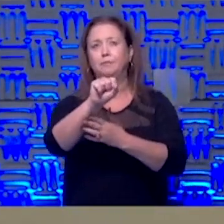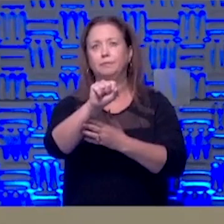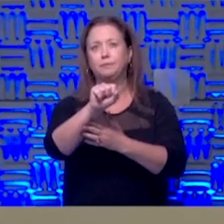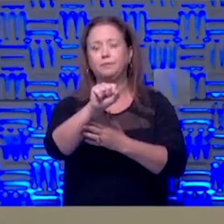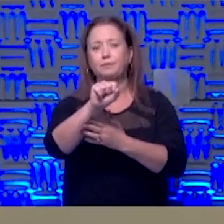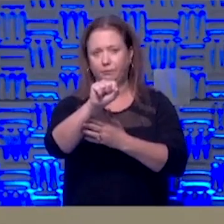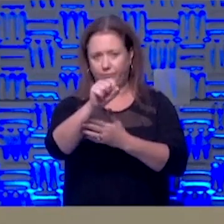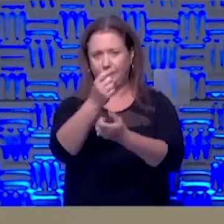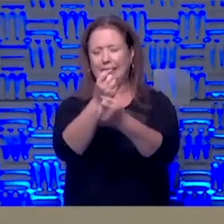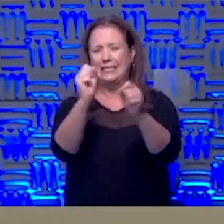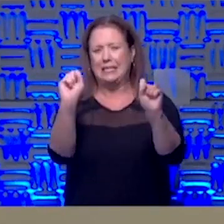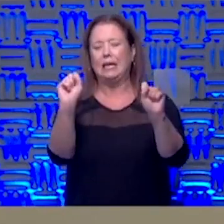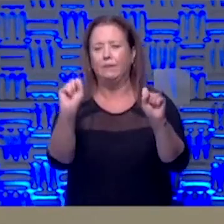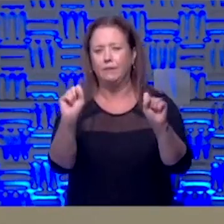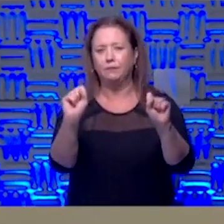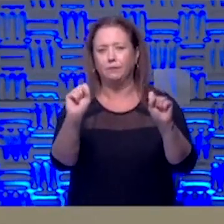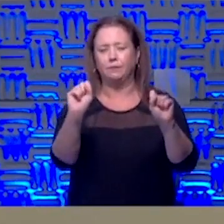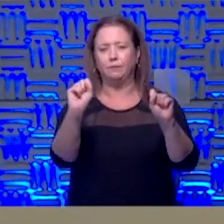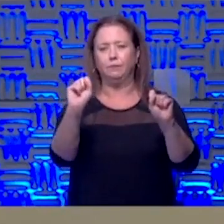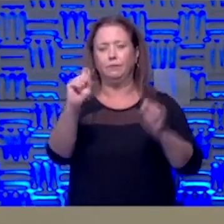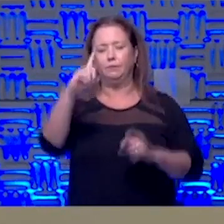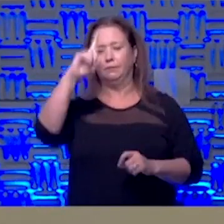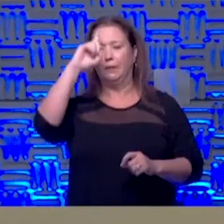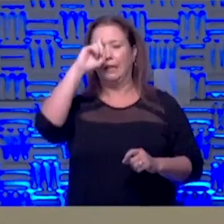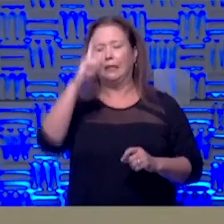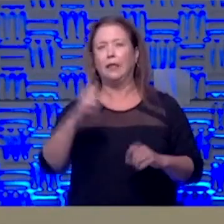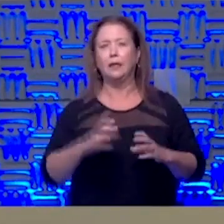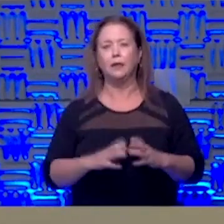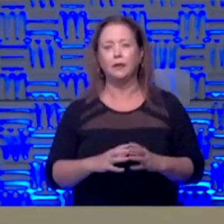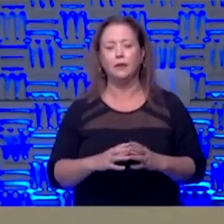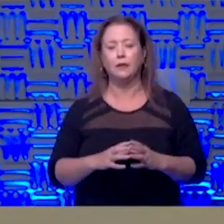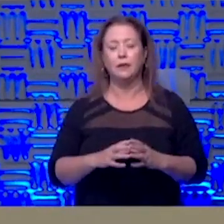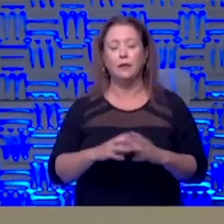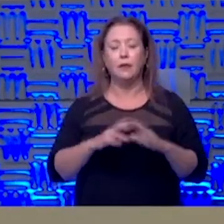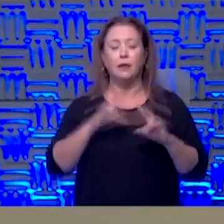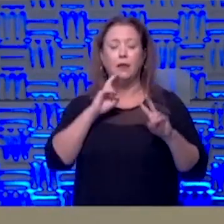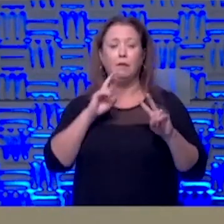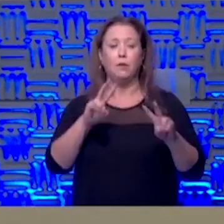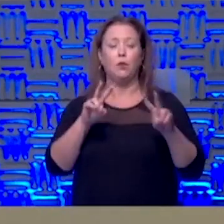it is safe. I think the thing is that if you look